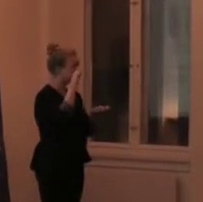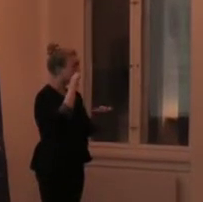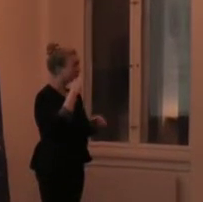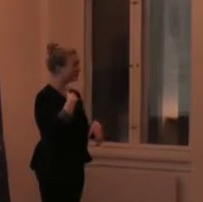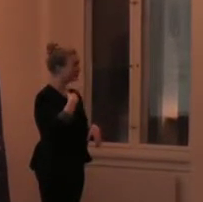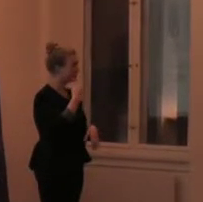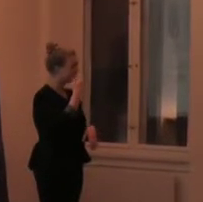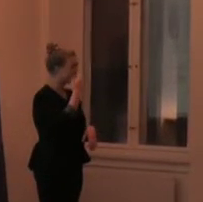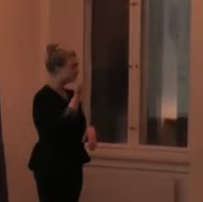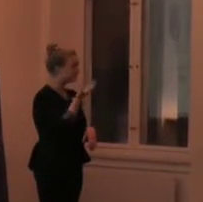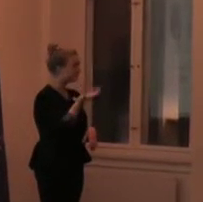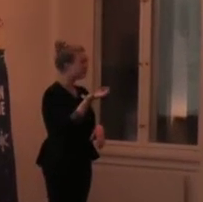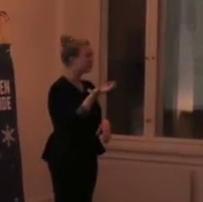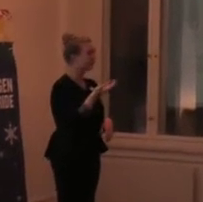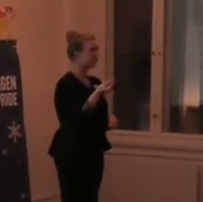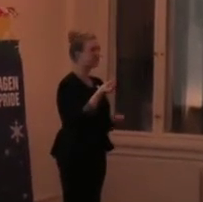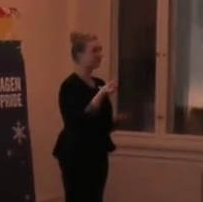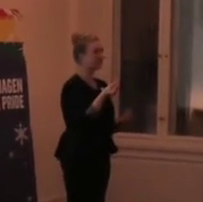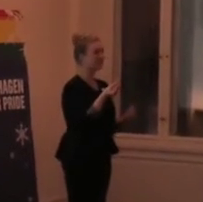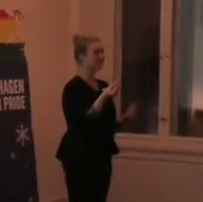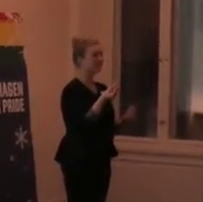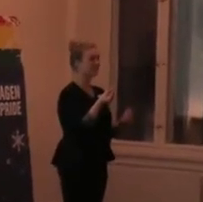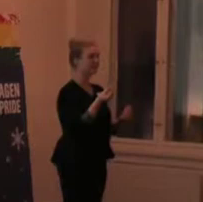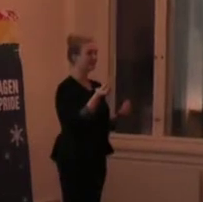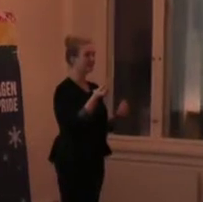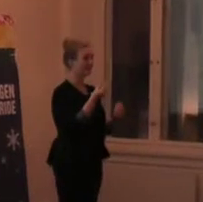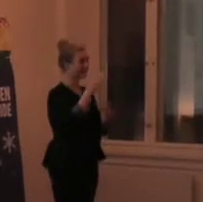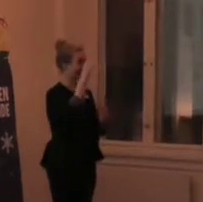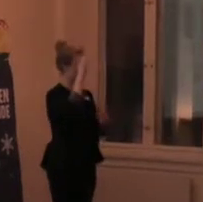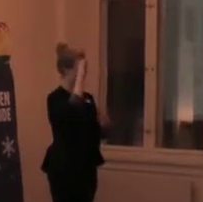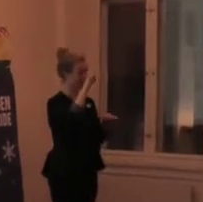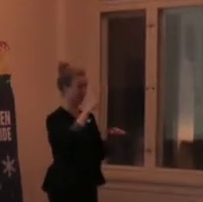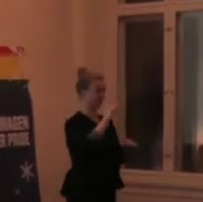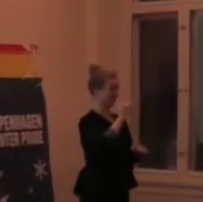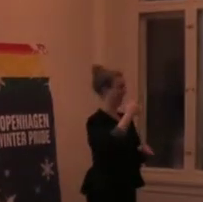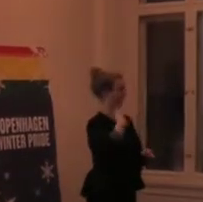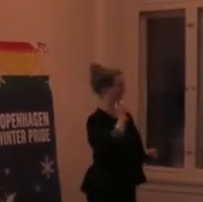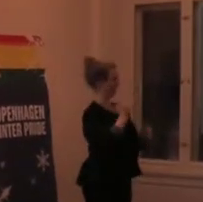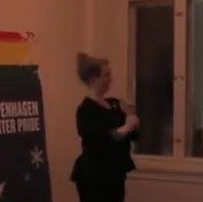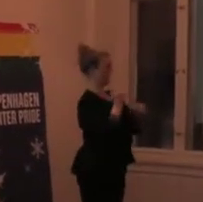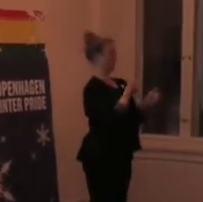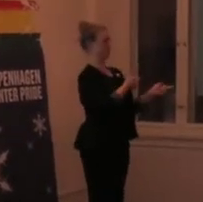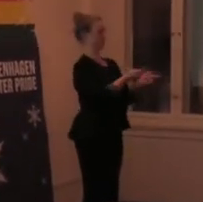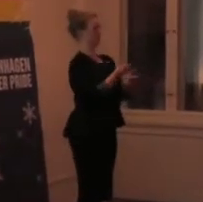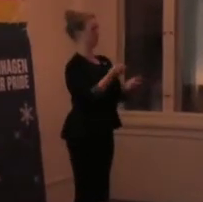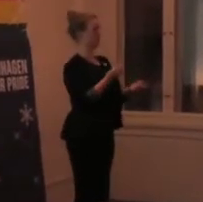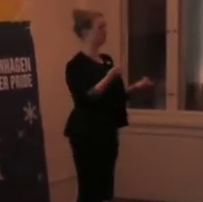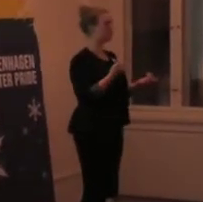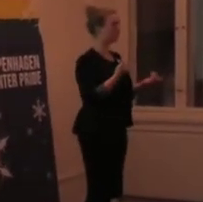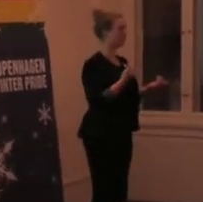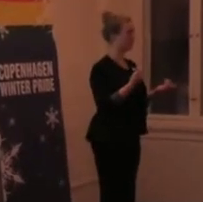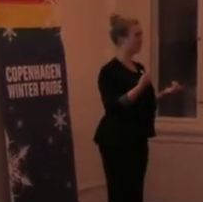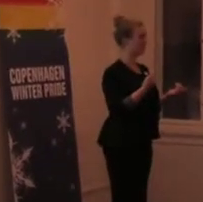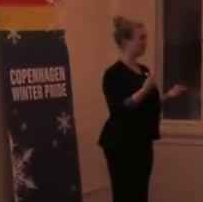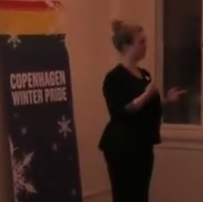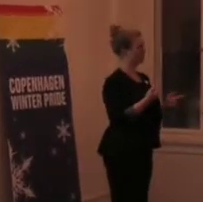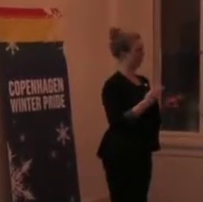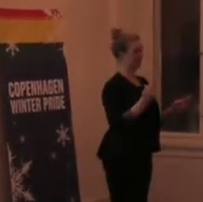Like that it's, the Iraqi government says we're fighting terrorism, so we can't also